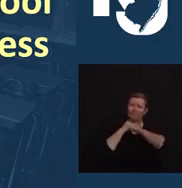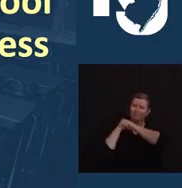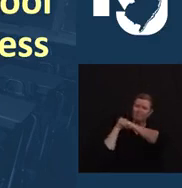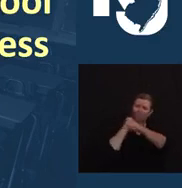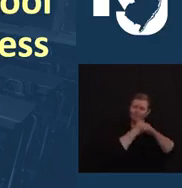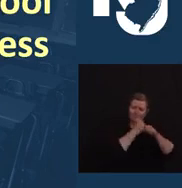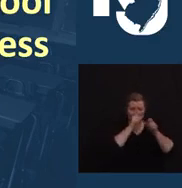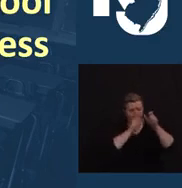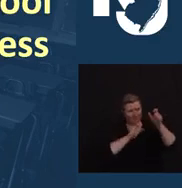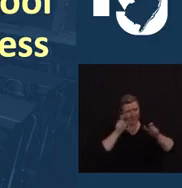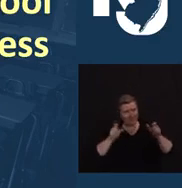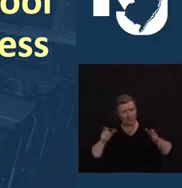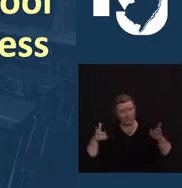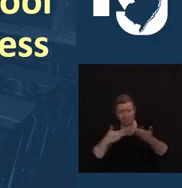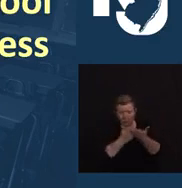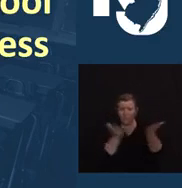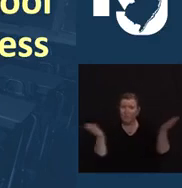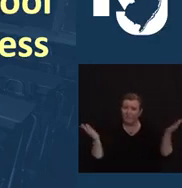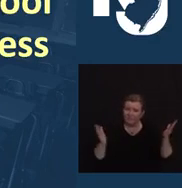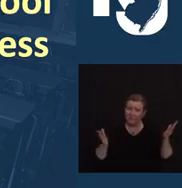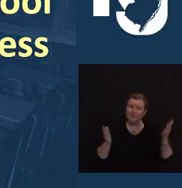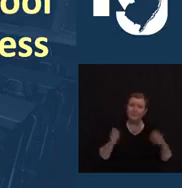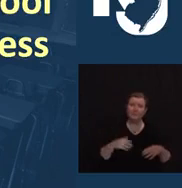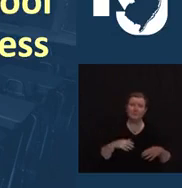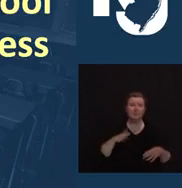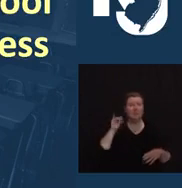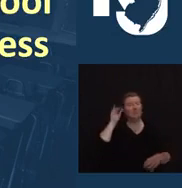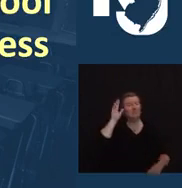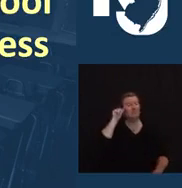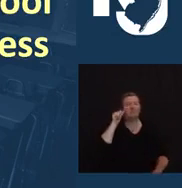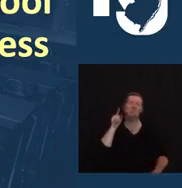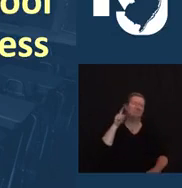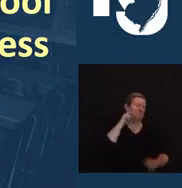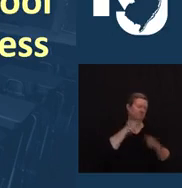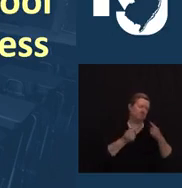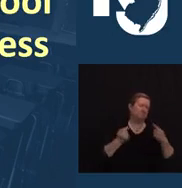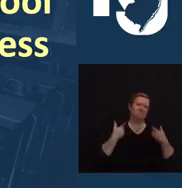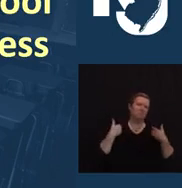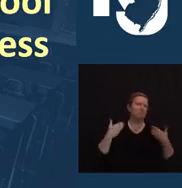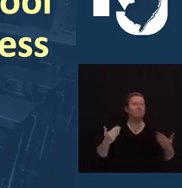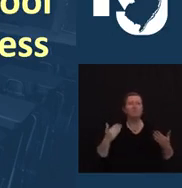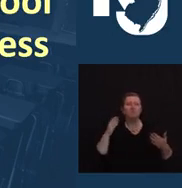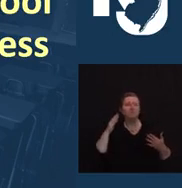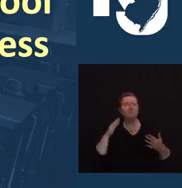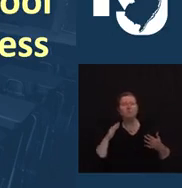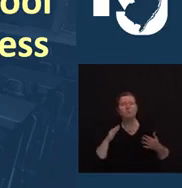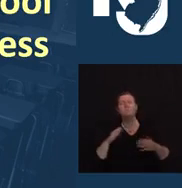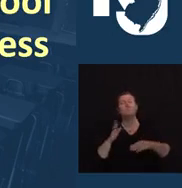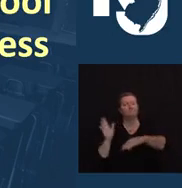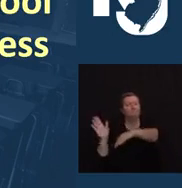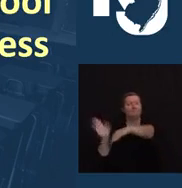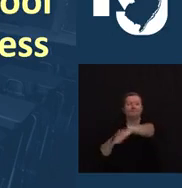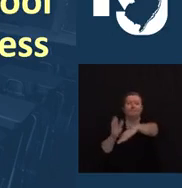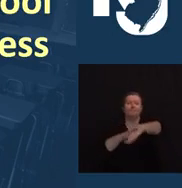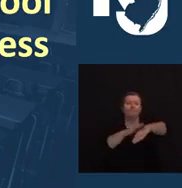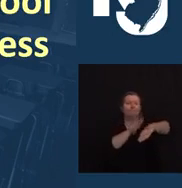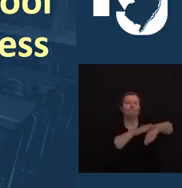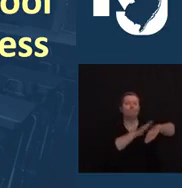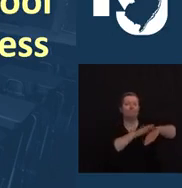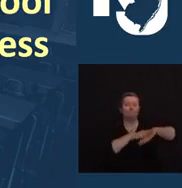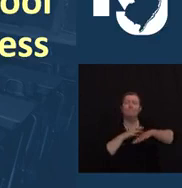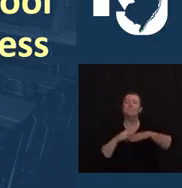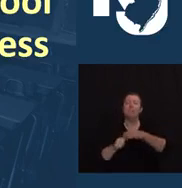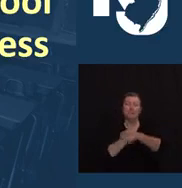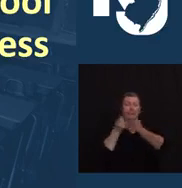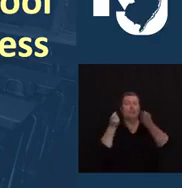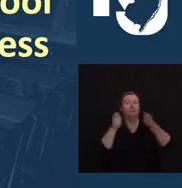be perfectly clear that if you try to do so, you are only putting your students, educators, support staff, administrators, and everyone else in your